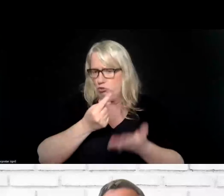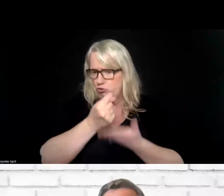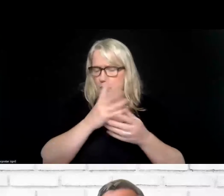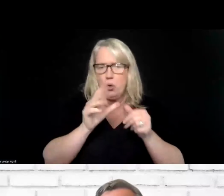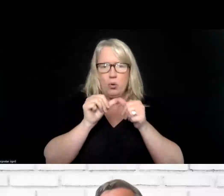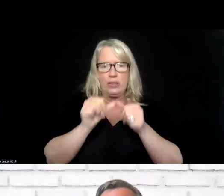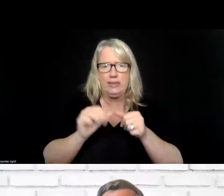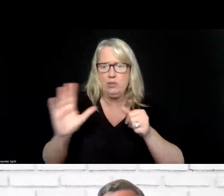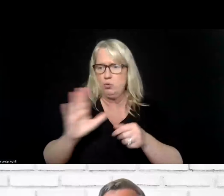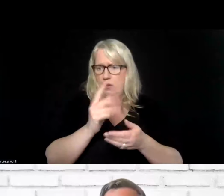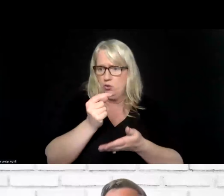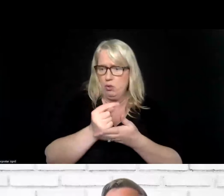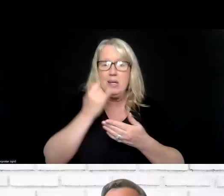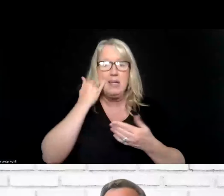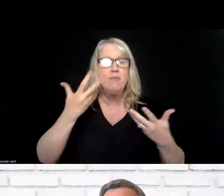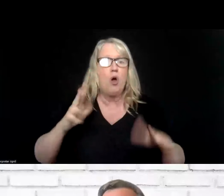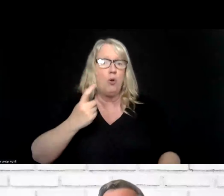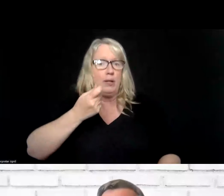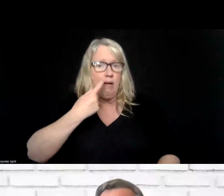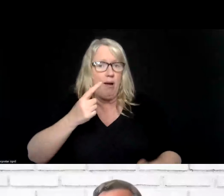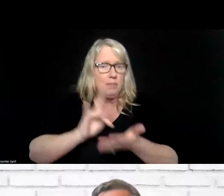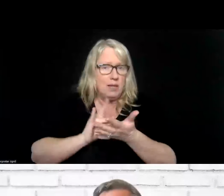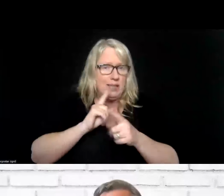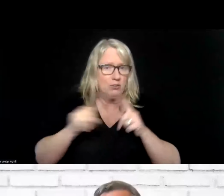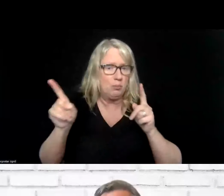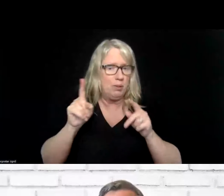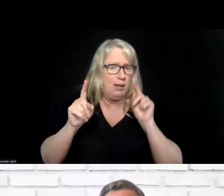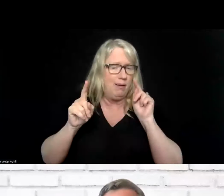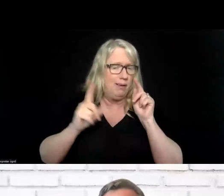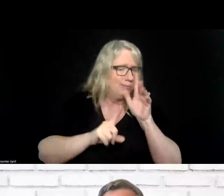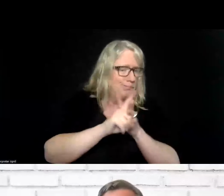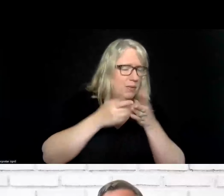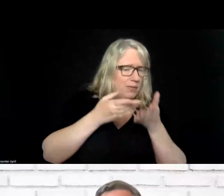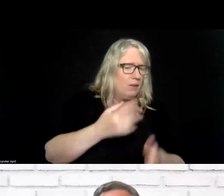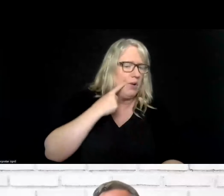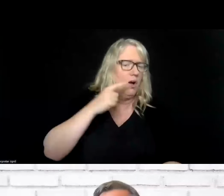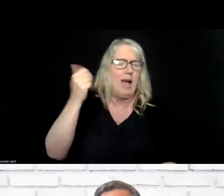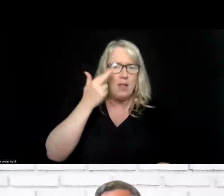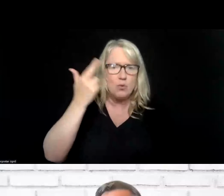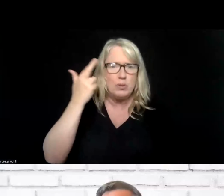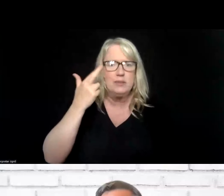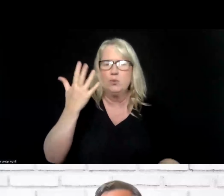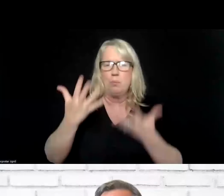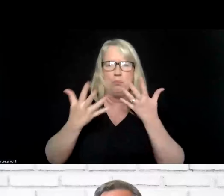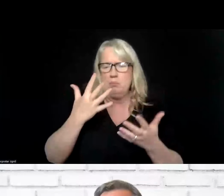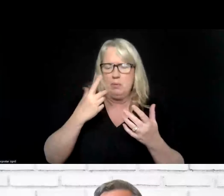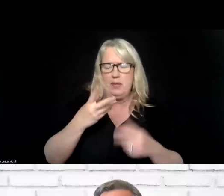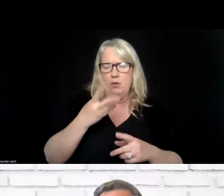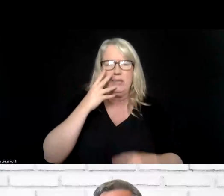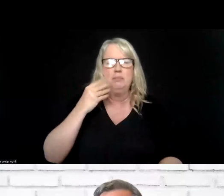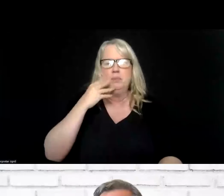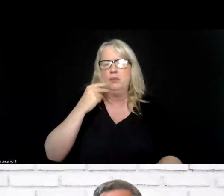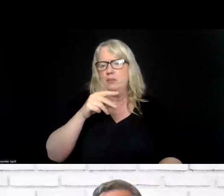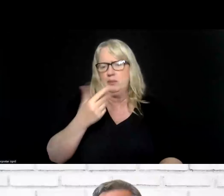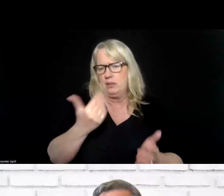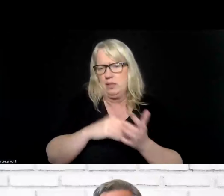if they're on medication but are there for another reason that they're presenting in crisis. And the good news is Veronica is